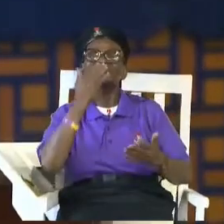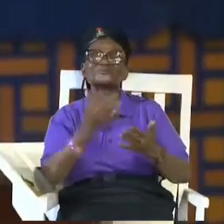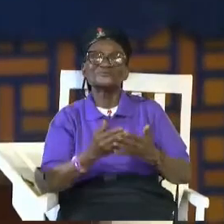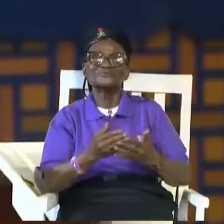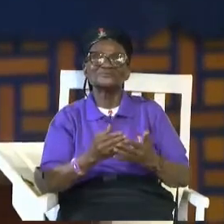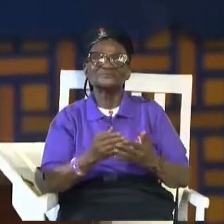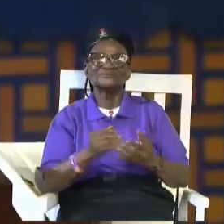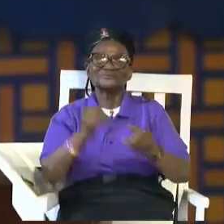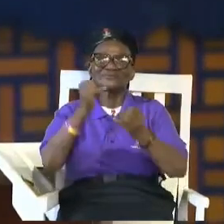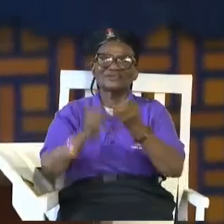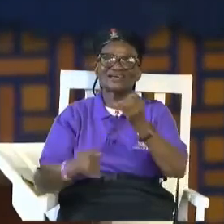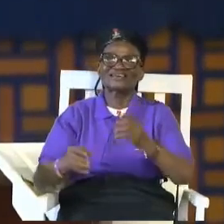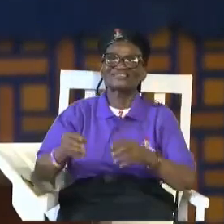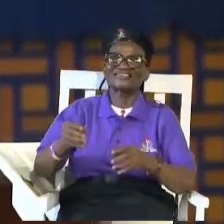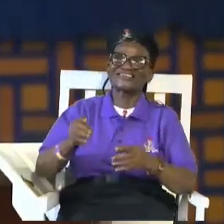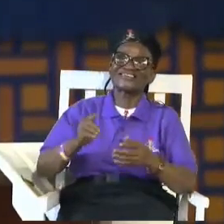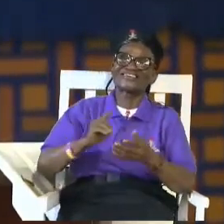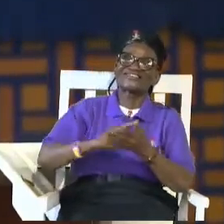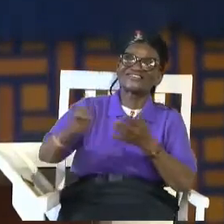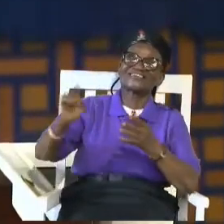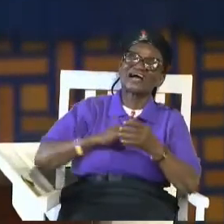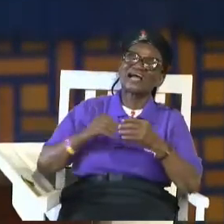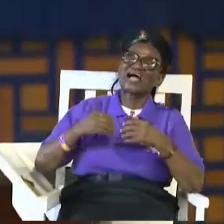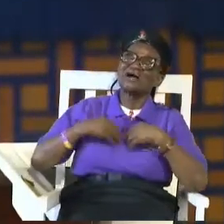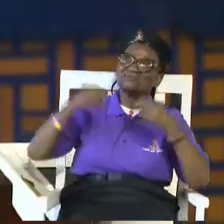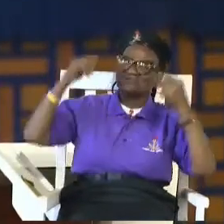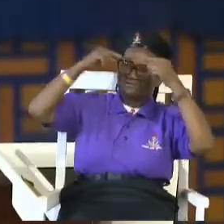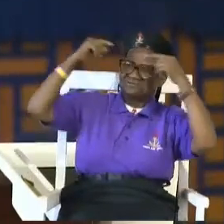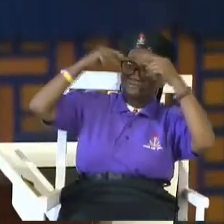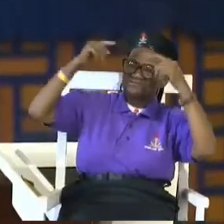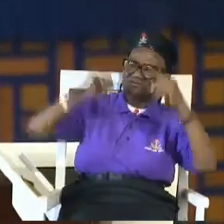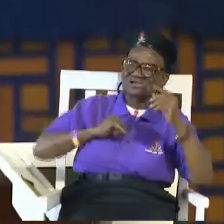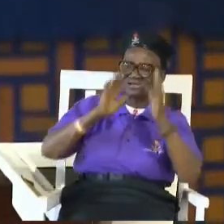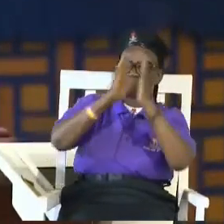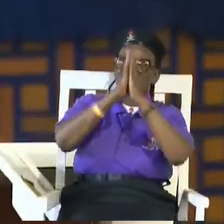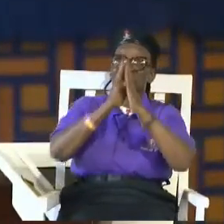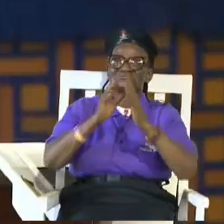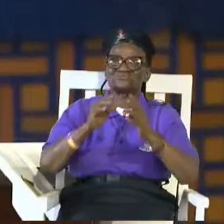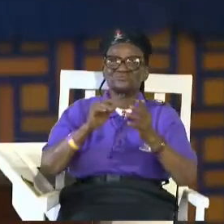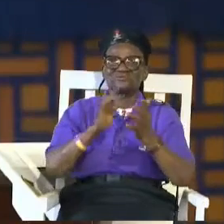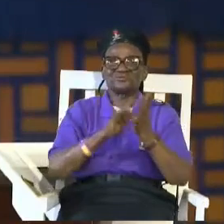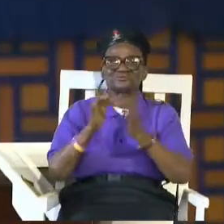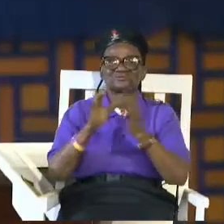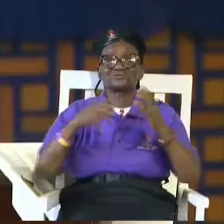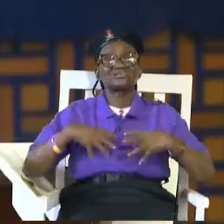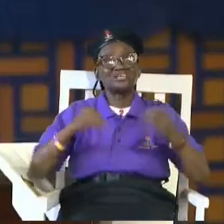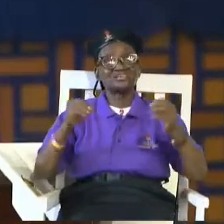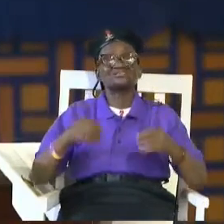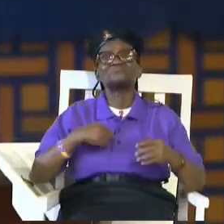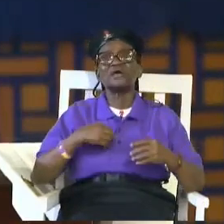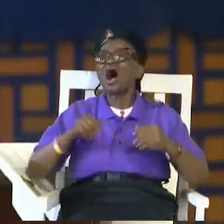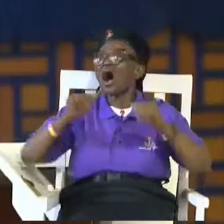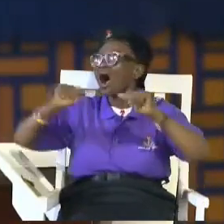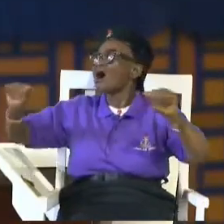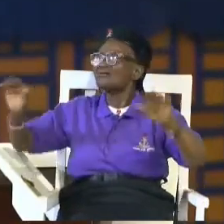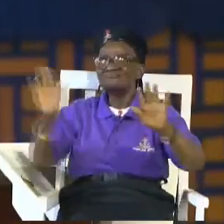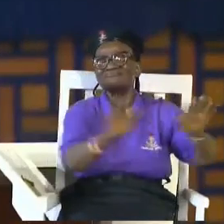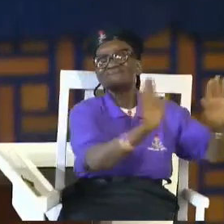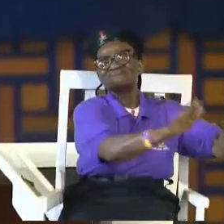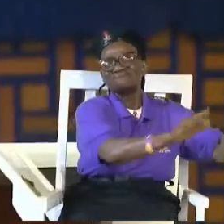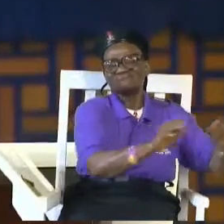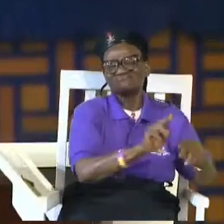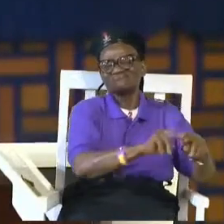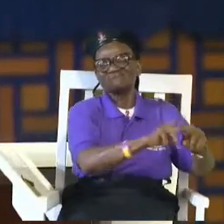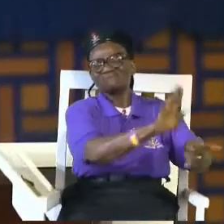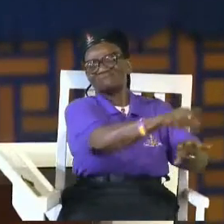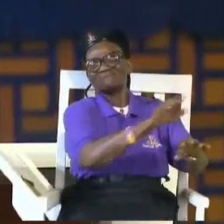Last week, I had headache. I prayed. Jesus healed me. Sit down.